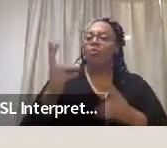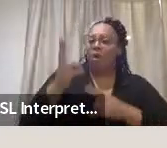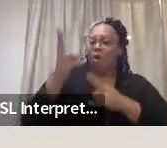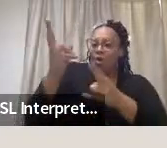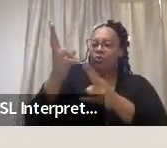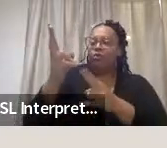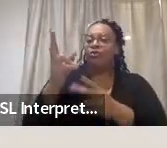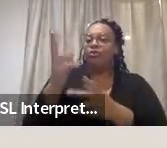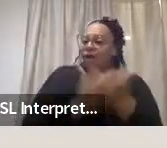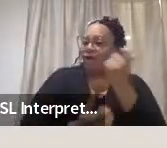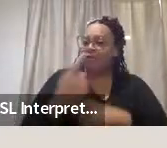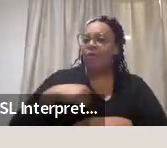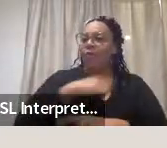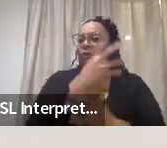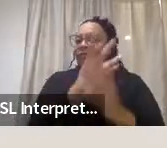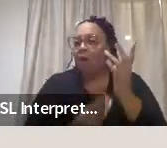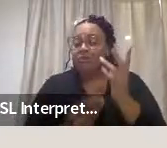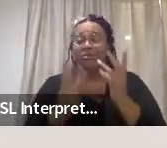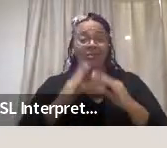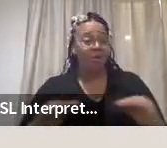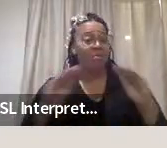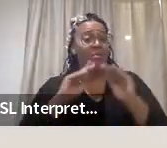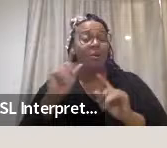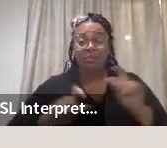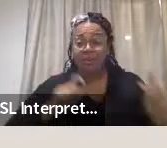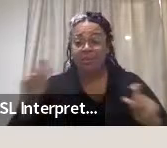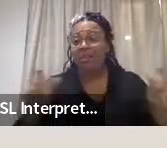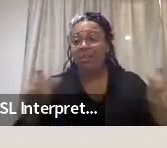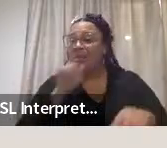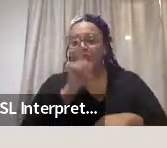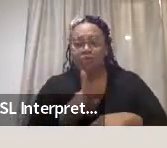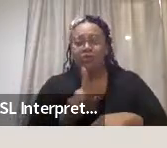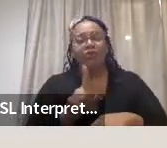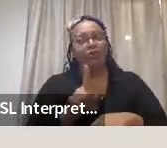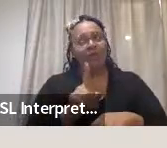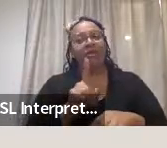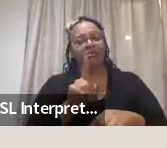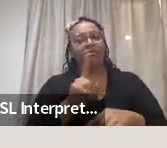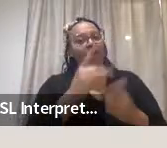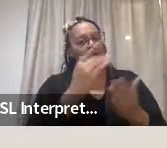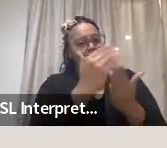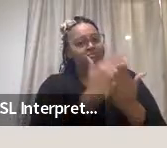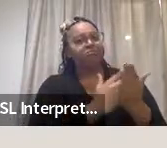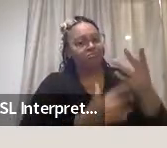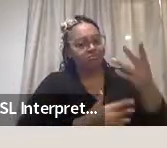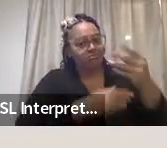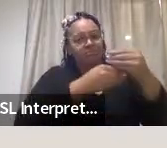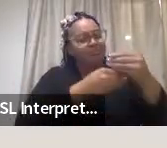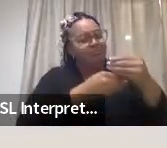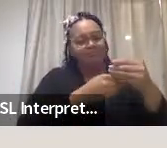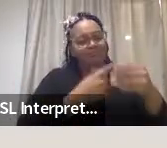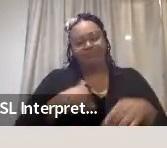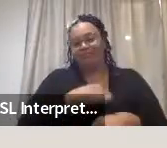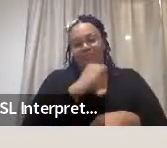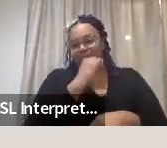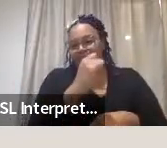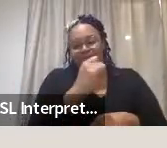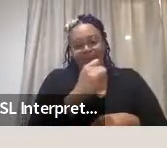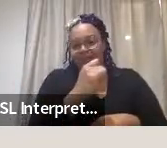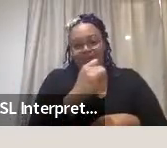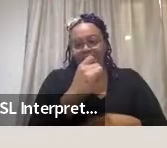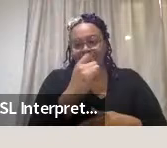lost. There are more people that I'm sure that are on this list that we didn't get to, that were not